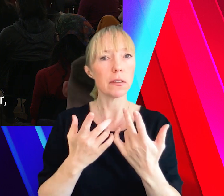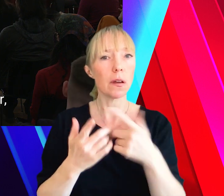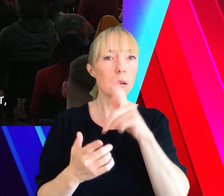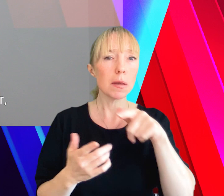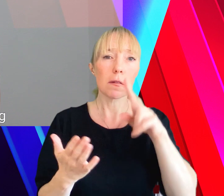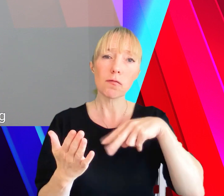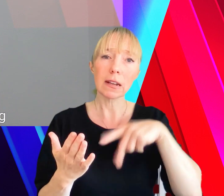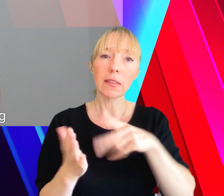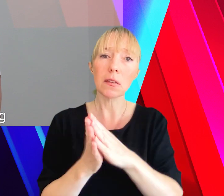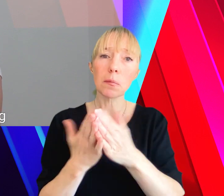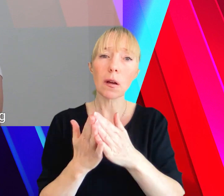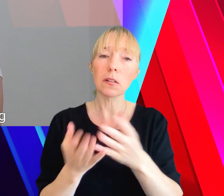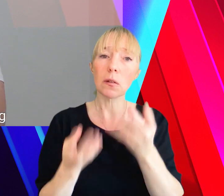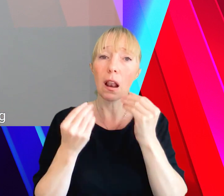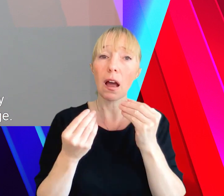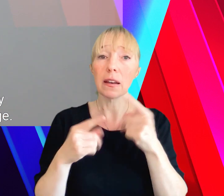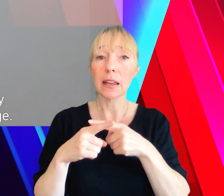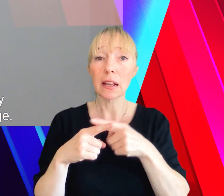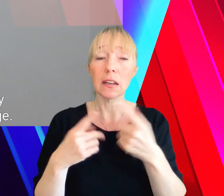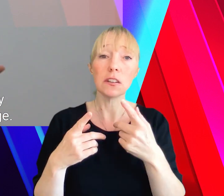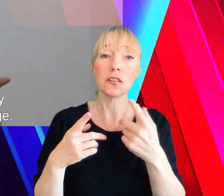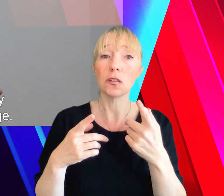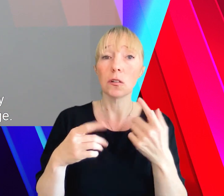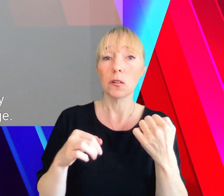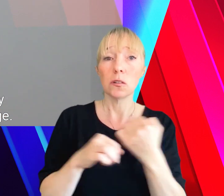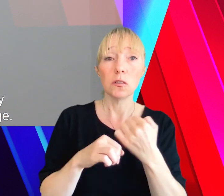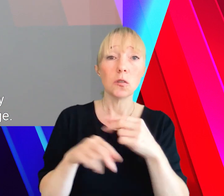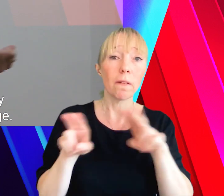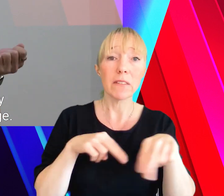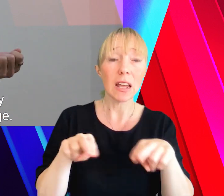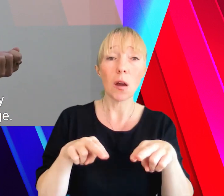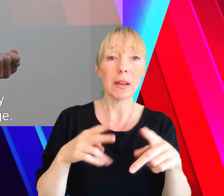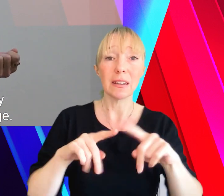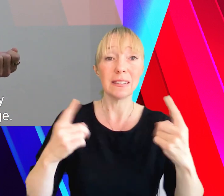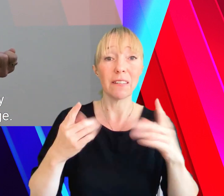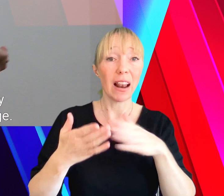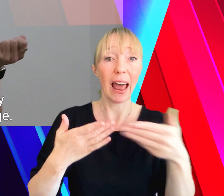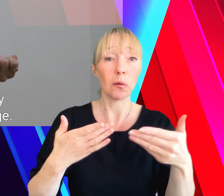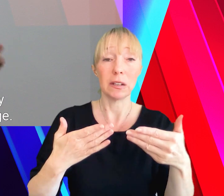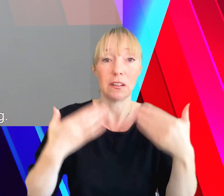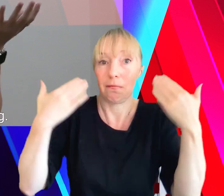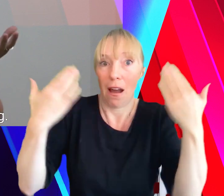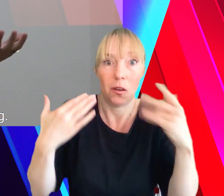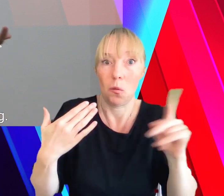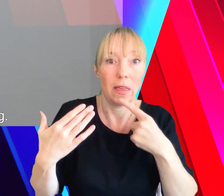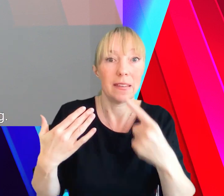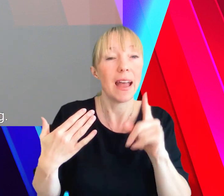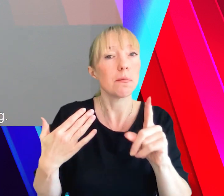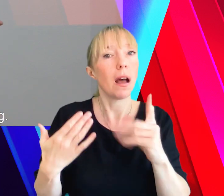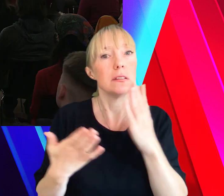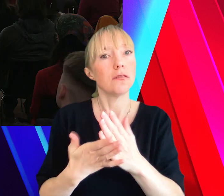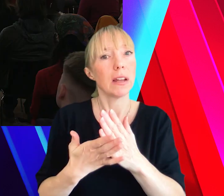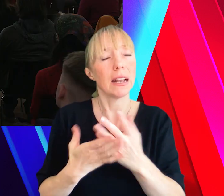symbols of stuff. And so there's people that are reading this book just to like learn English, or they like do some like video of it in like another language, and I have no idea what they're